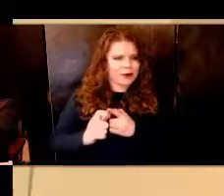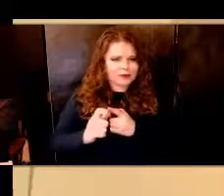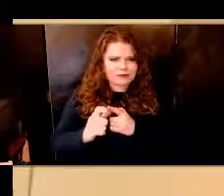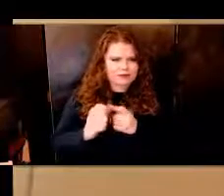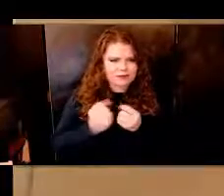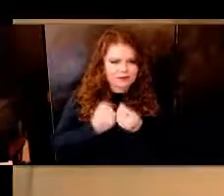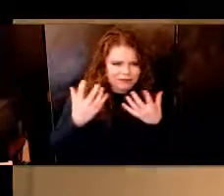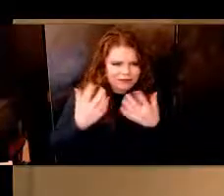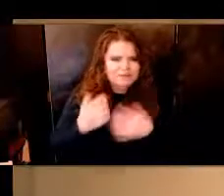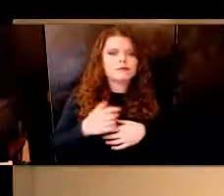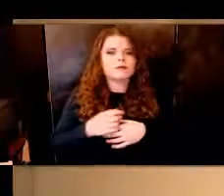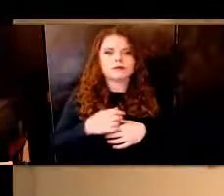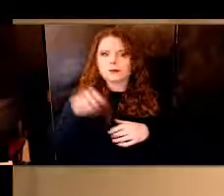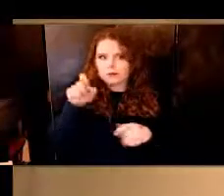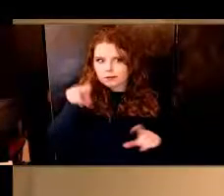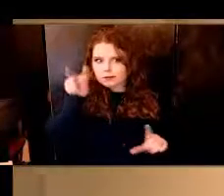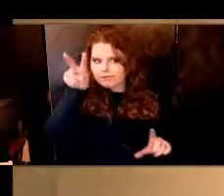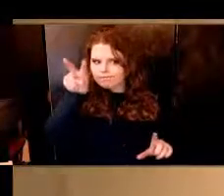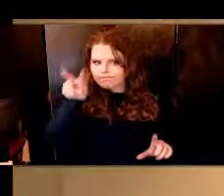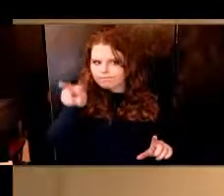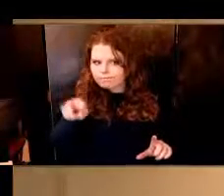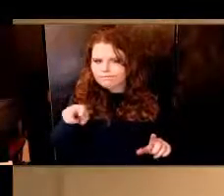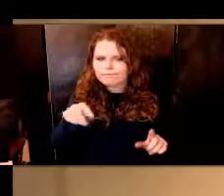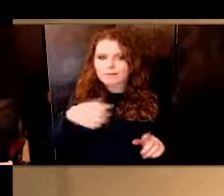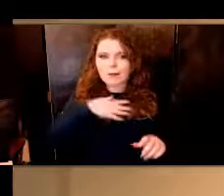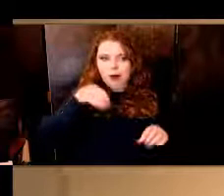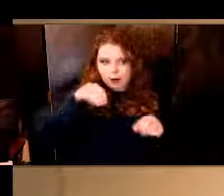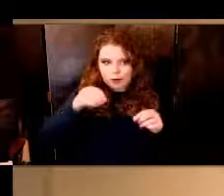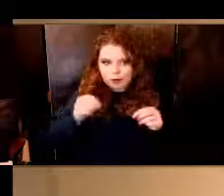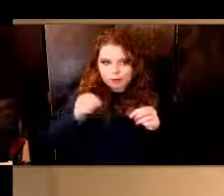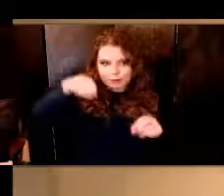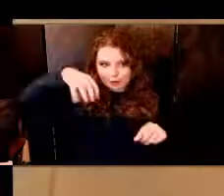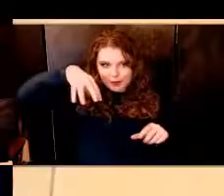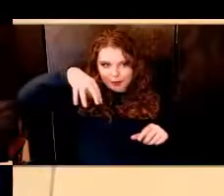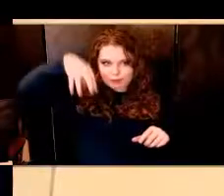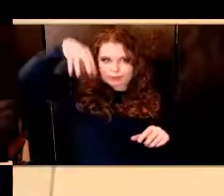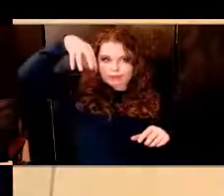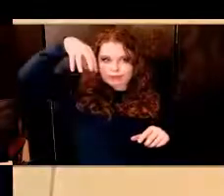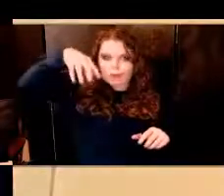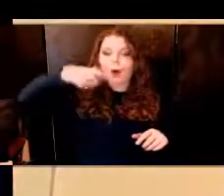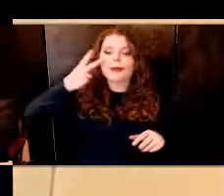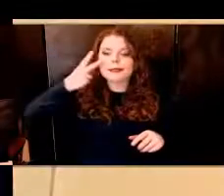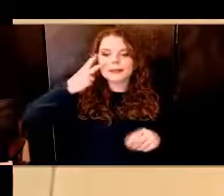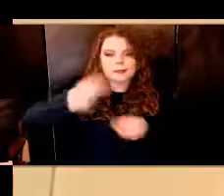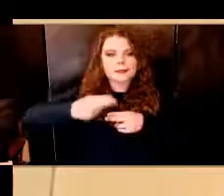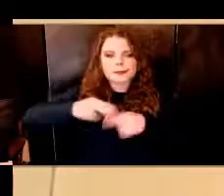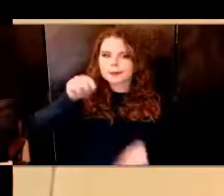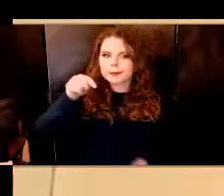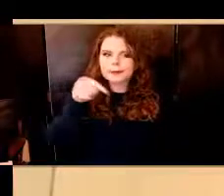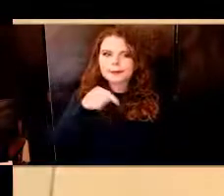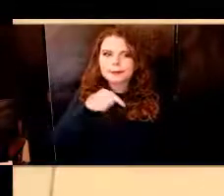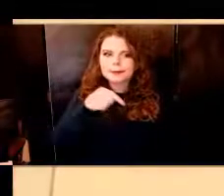list, and I might have to pull my document camera back just a little bit. I do see her down here, and it says that